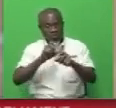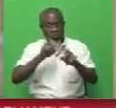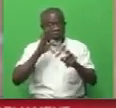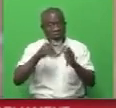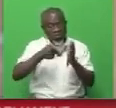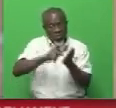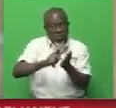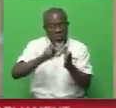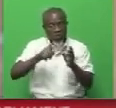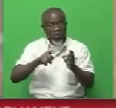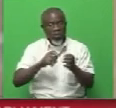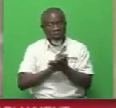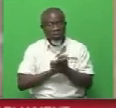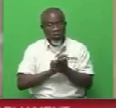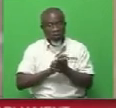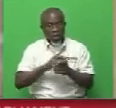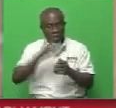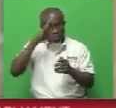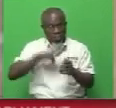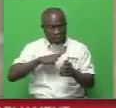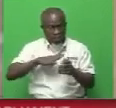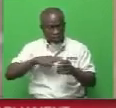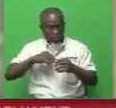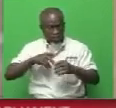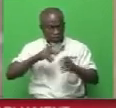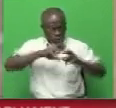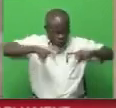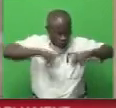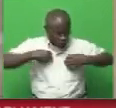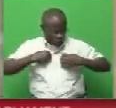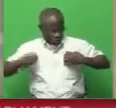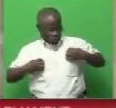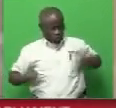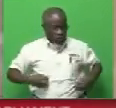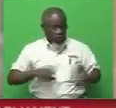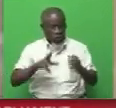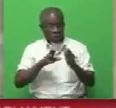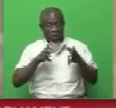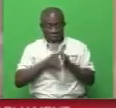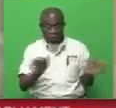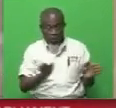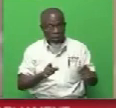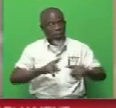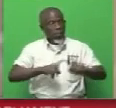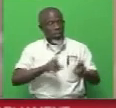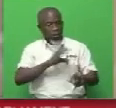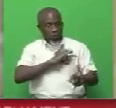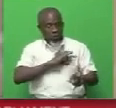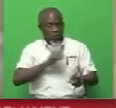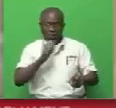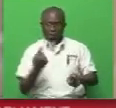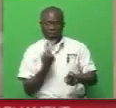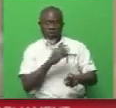prosecution. Strip searched in public, man awarded $0.3 million against police. But the problem is it's not against the police. It is me and you